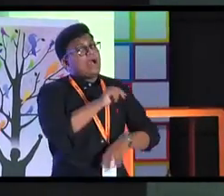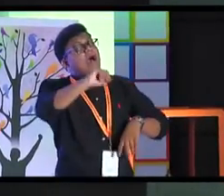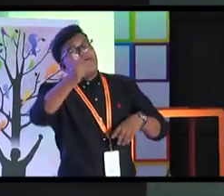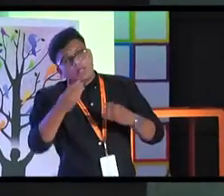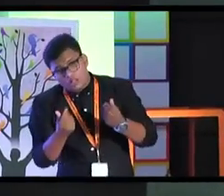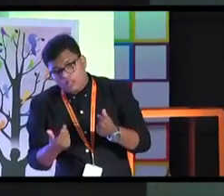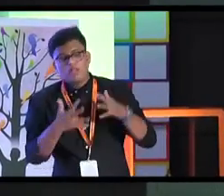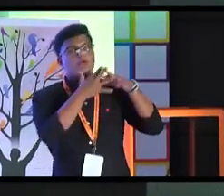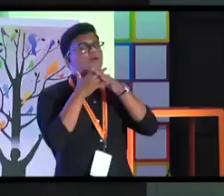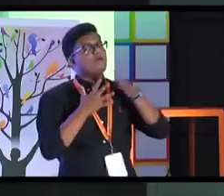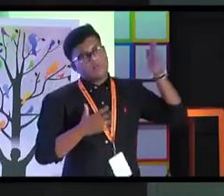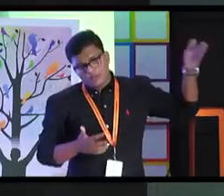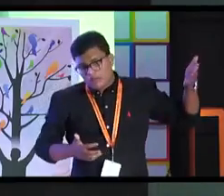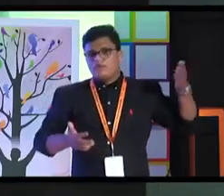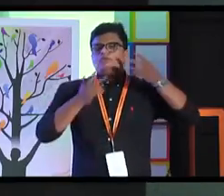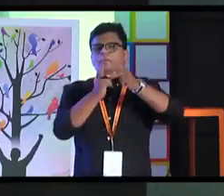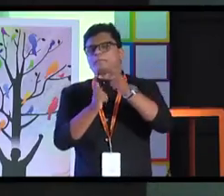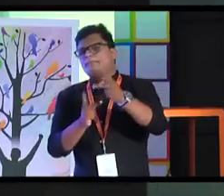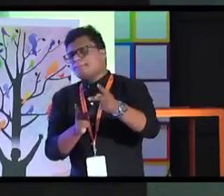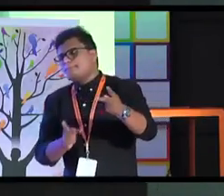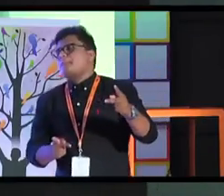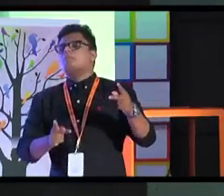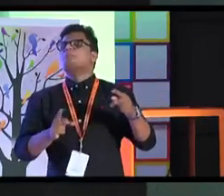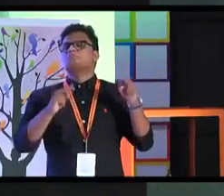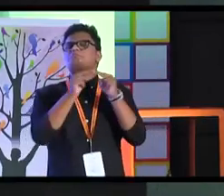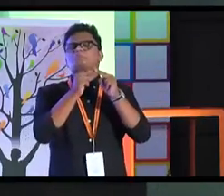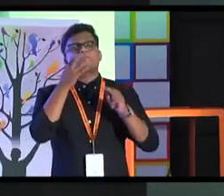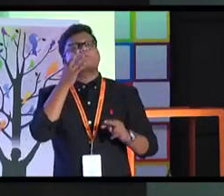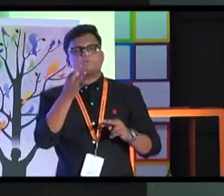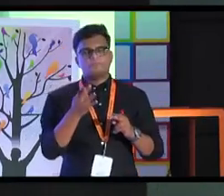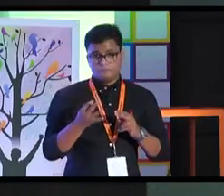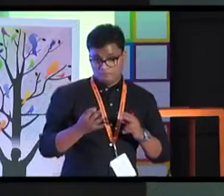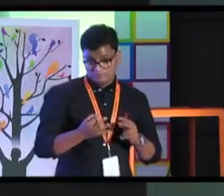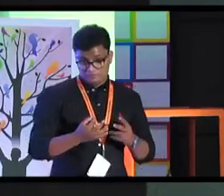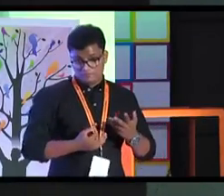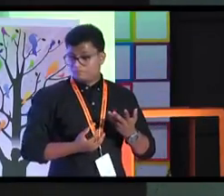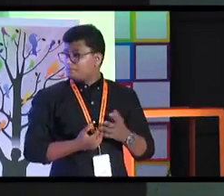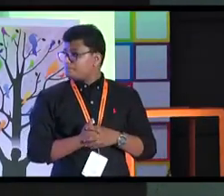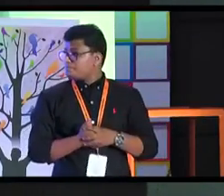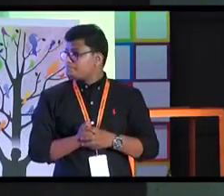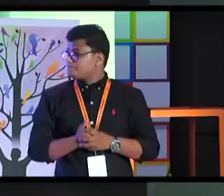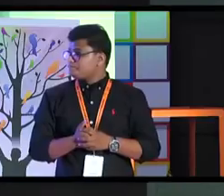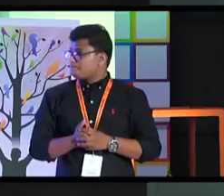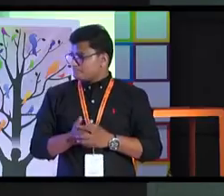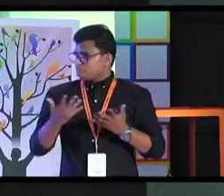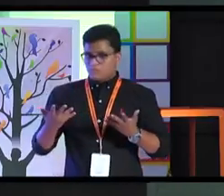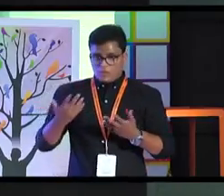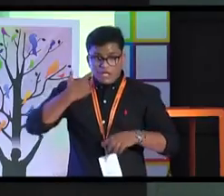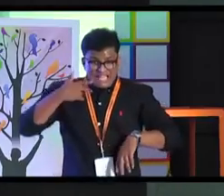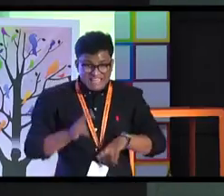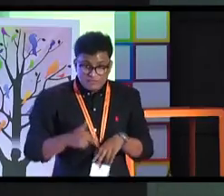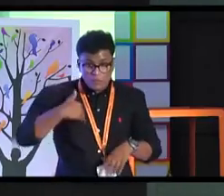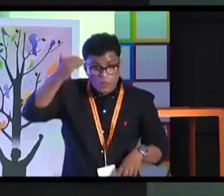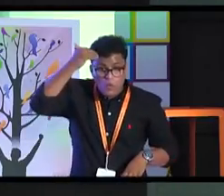will find from US on the assistive technology. So that is important because this will not happen overnight. You will have to spread awareness,